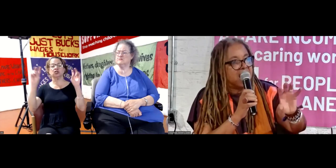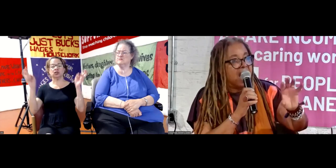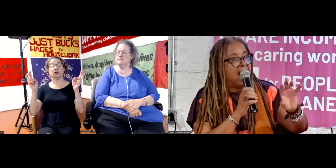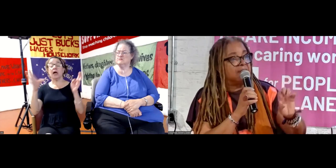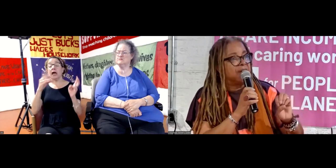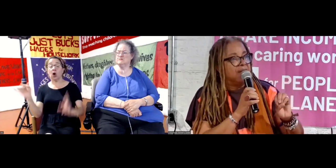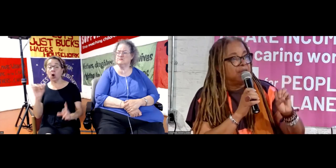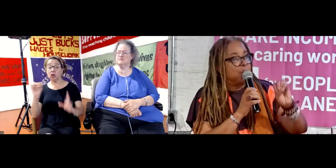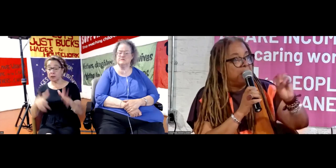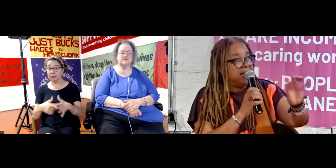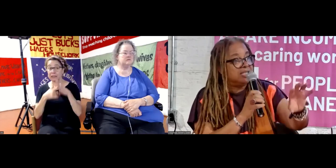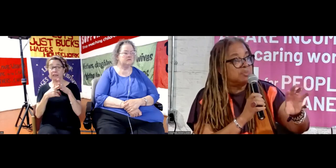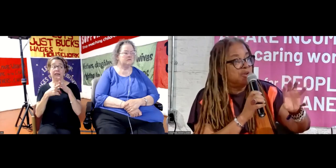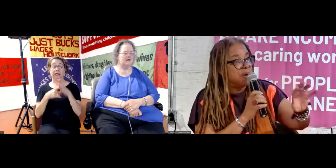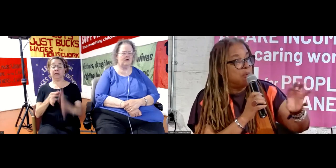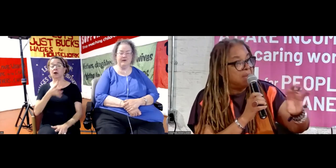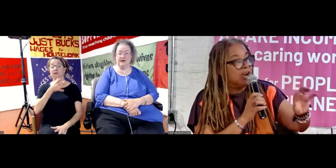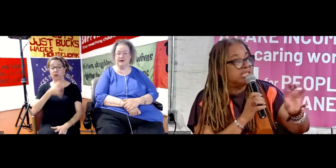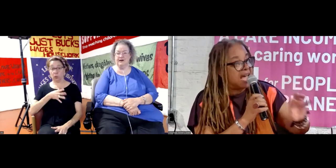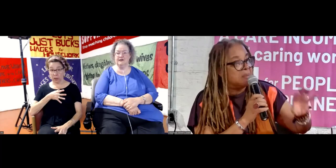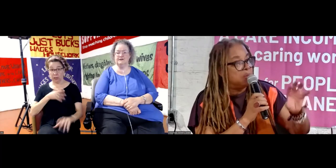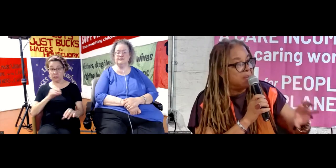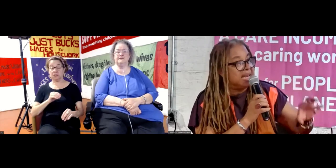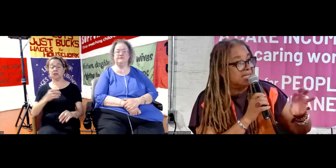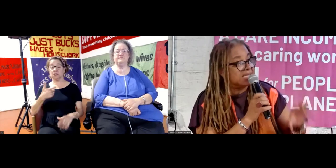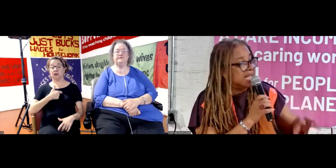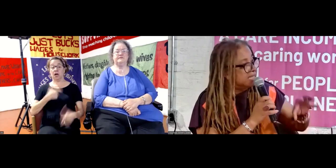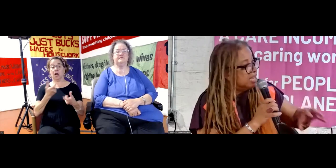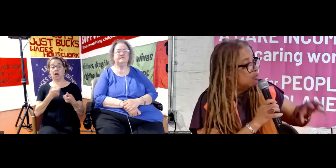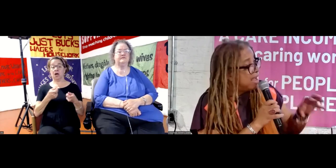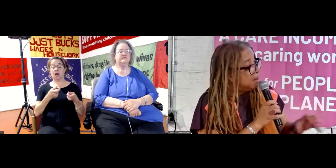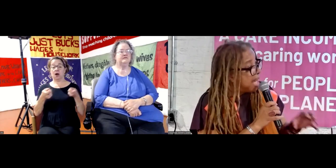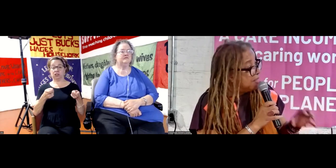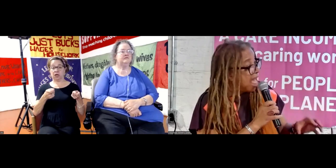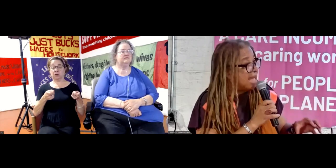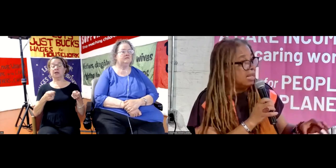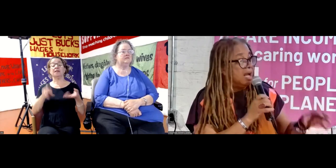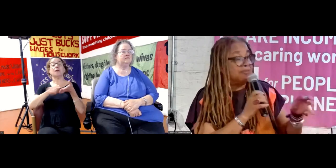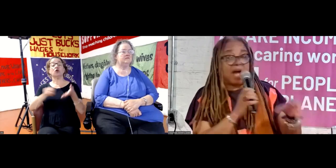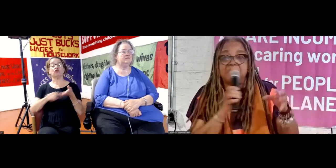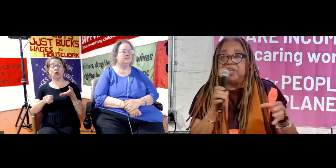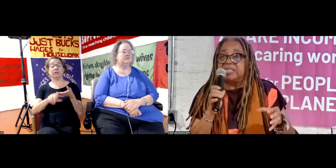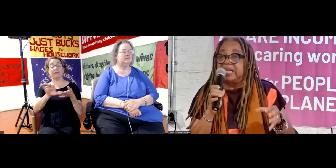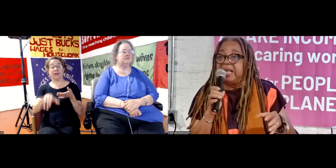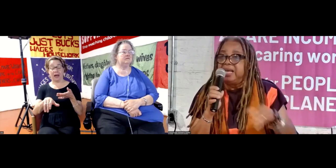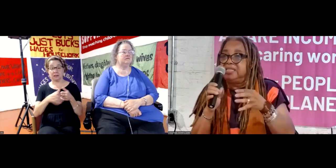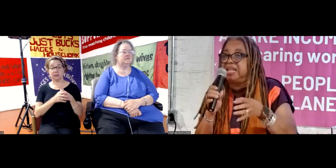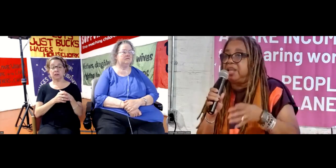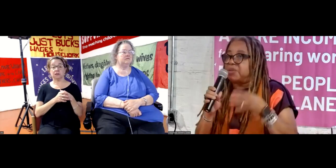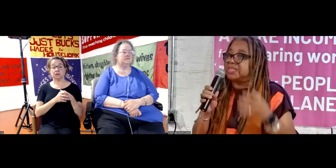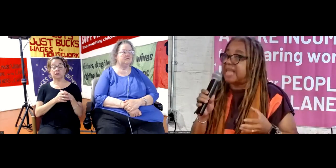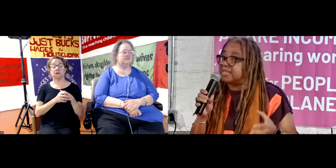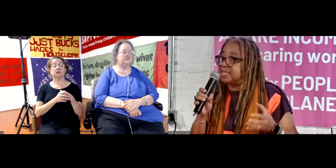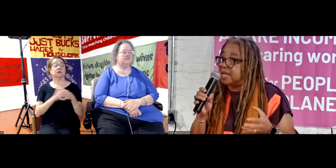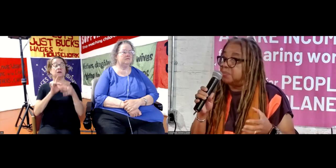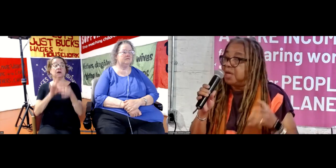beginnings of the women's movement, women autonomy, women in SNCC did write about that, of obviously dealing